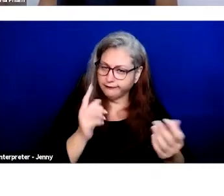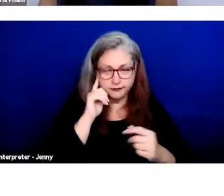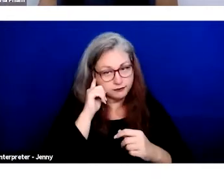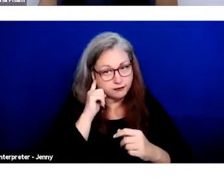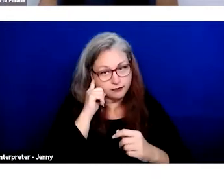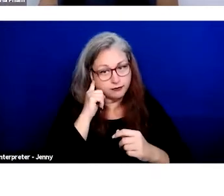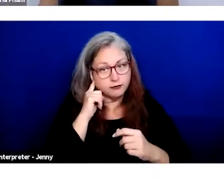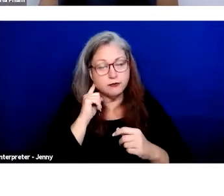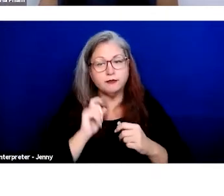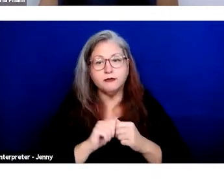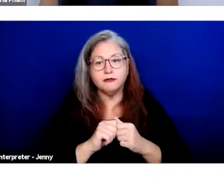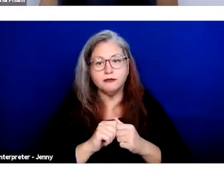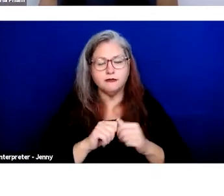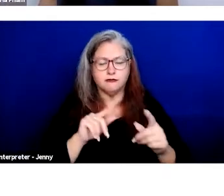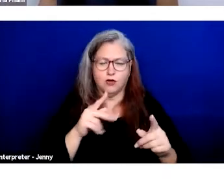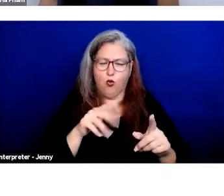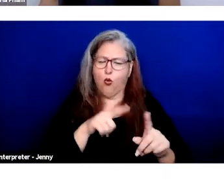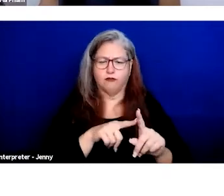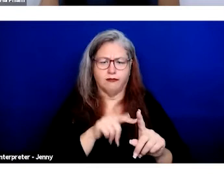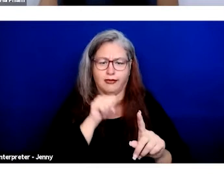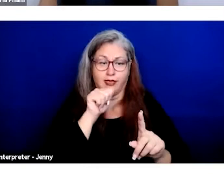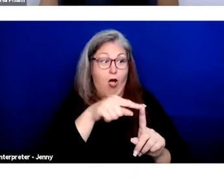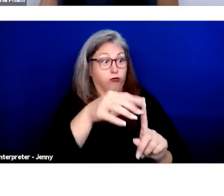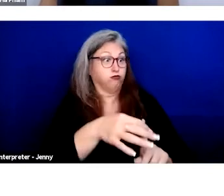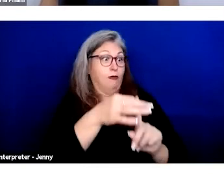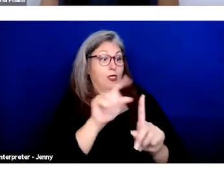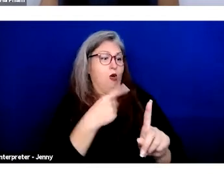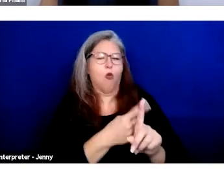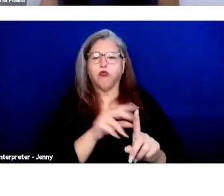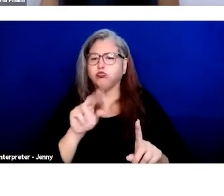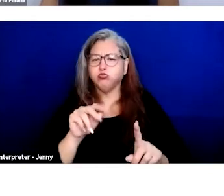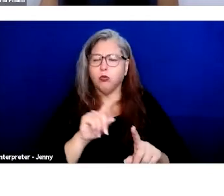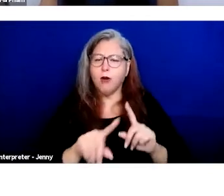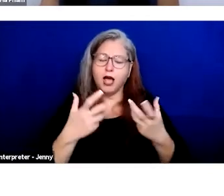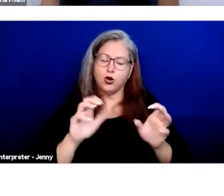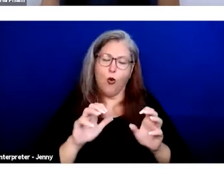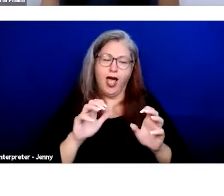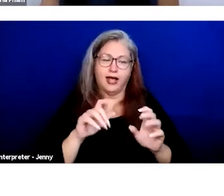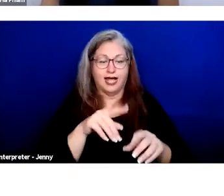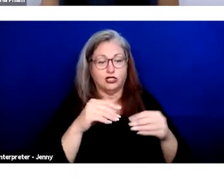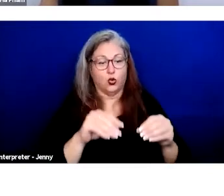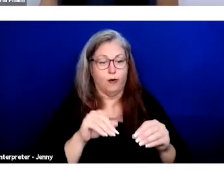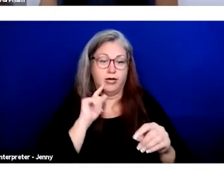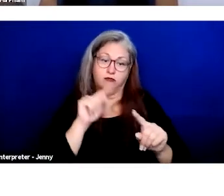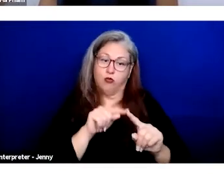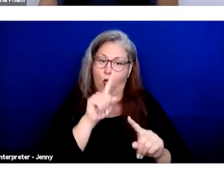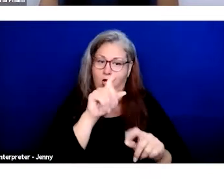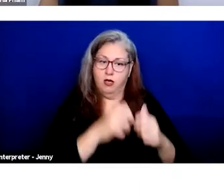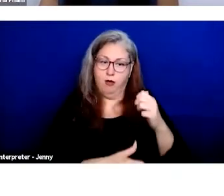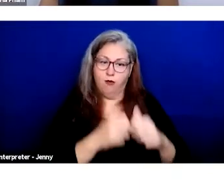Now, Kohls isn't unique. It's important that we don't exceptionalize these stories as a problem, right?